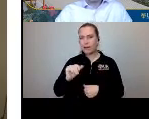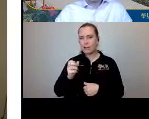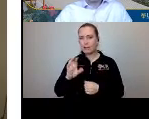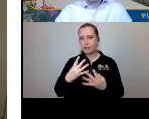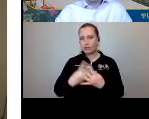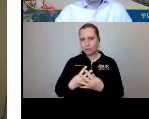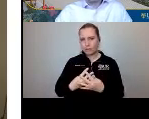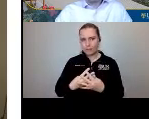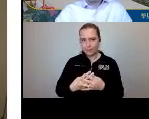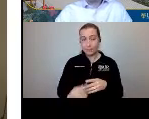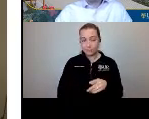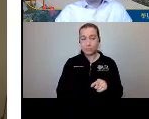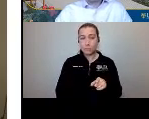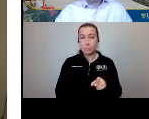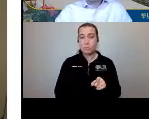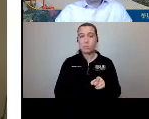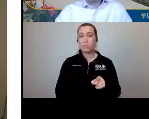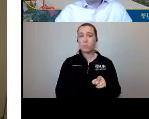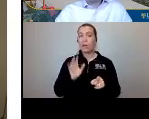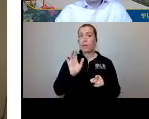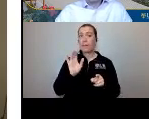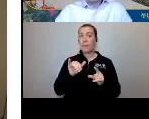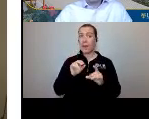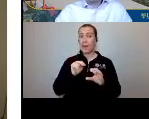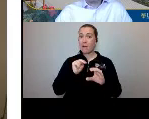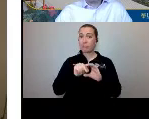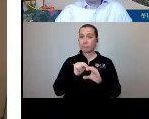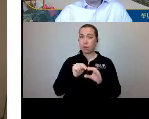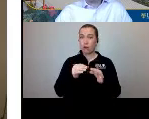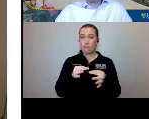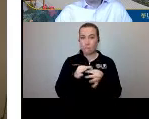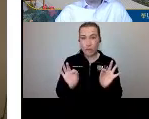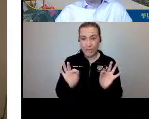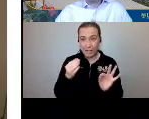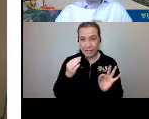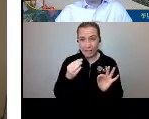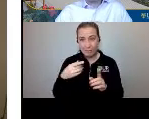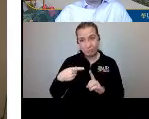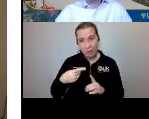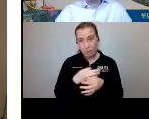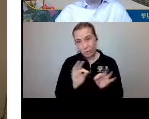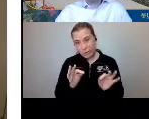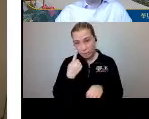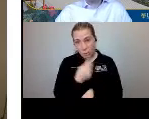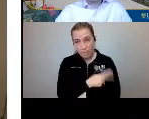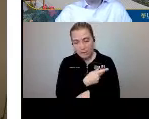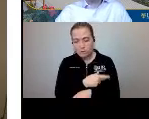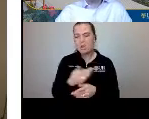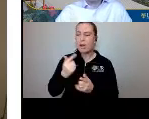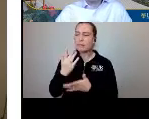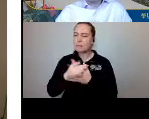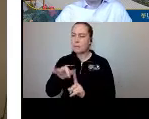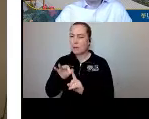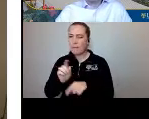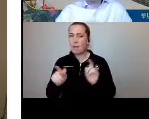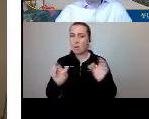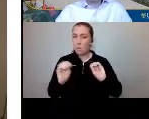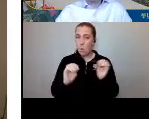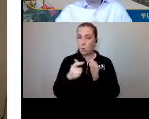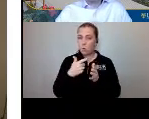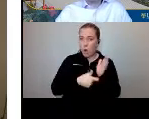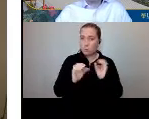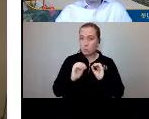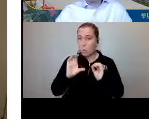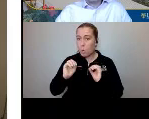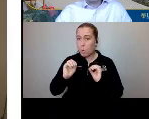Screening Trial that is essentially free to patients. And I'll explain, there's a couple caveats, with no cost or co-payment. That is a